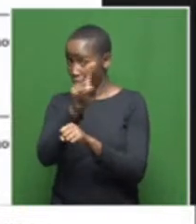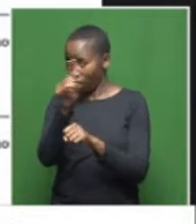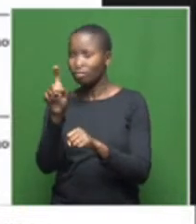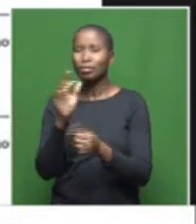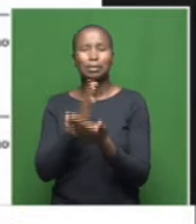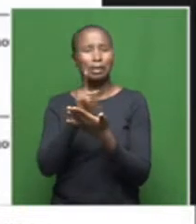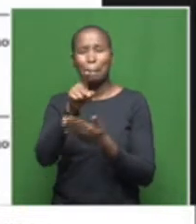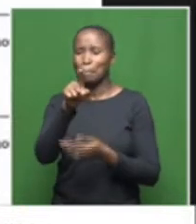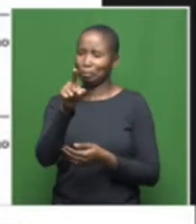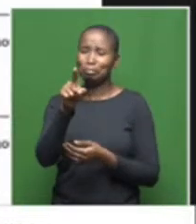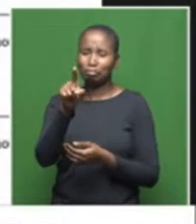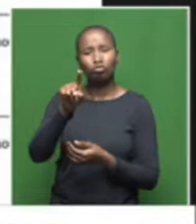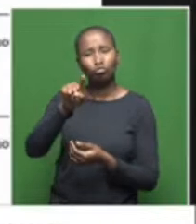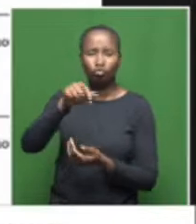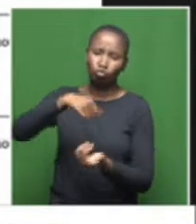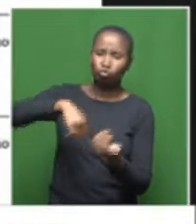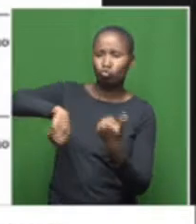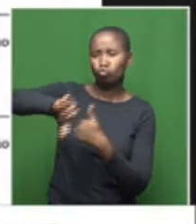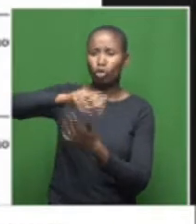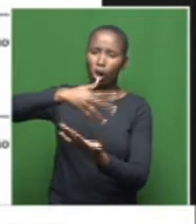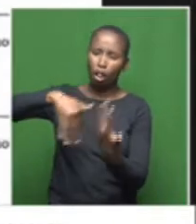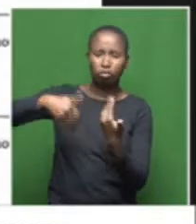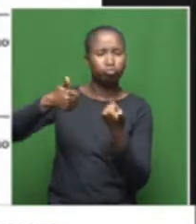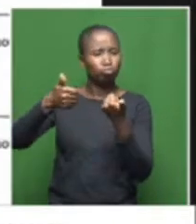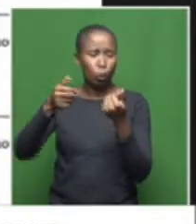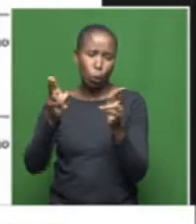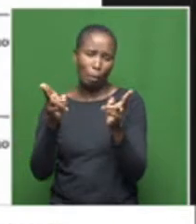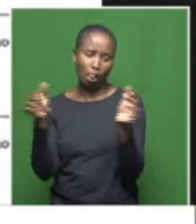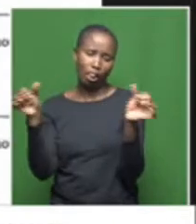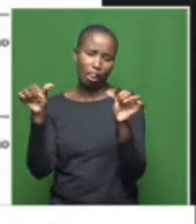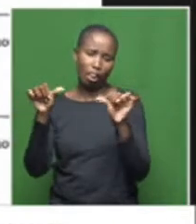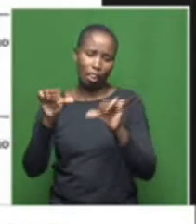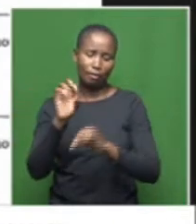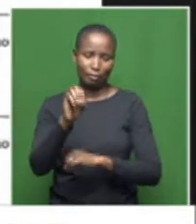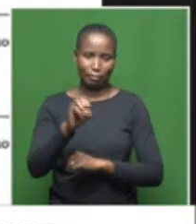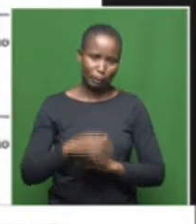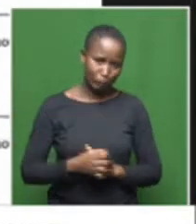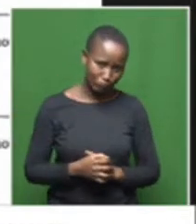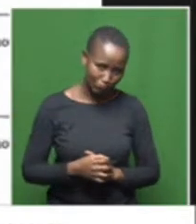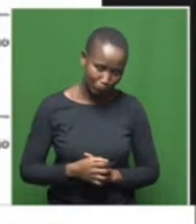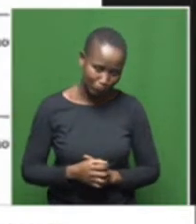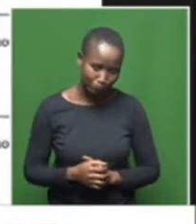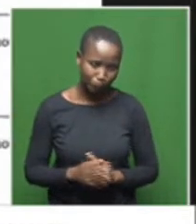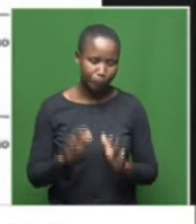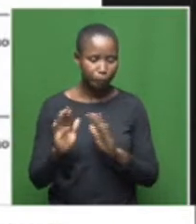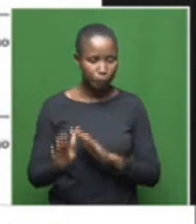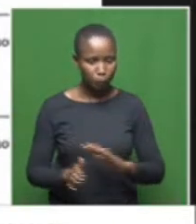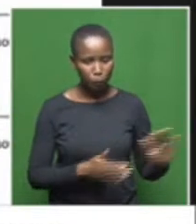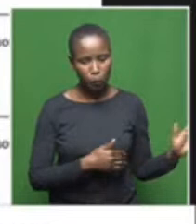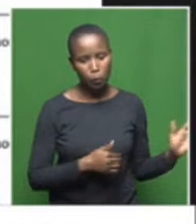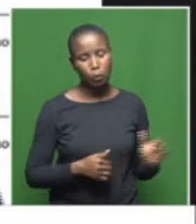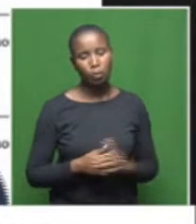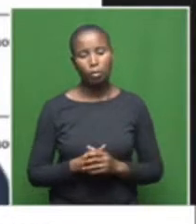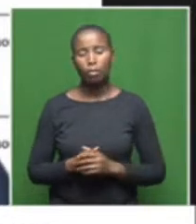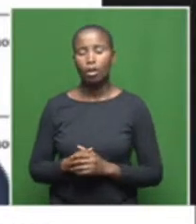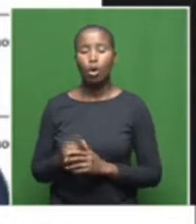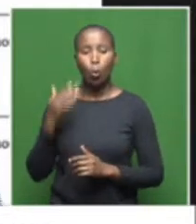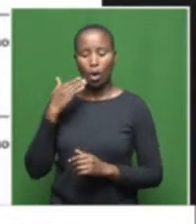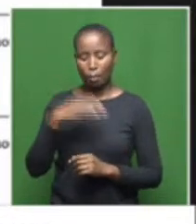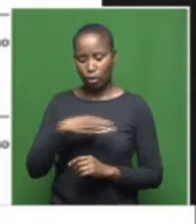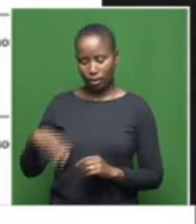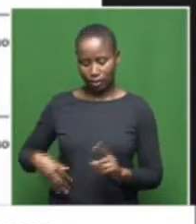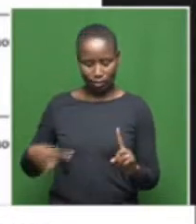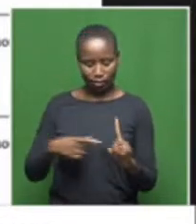without many of the health measures. During his SONA speech,